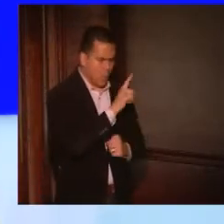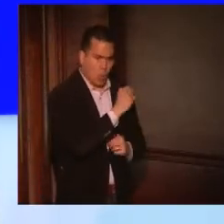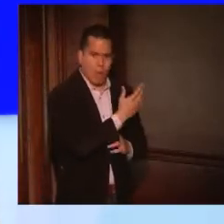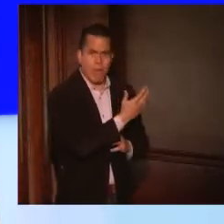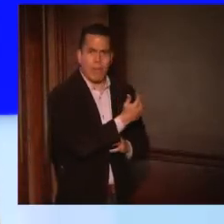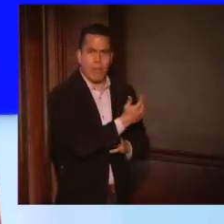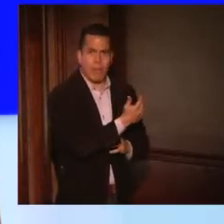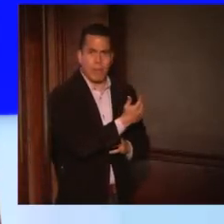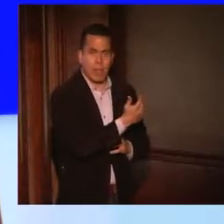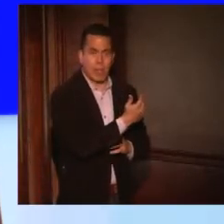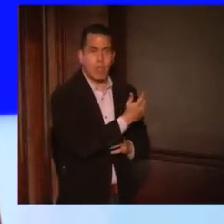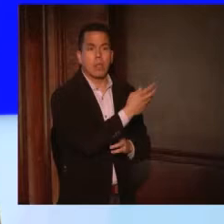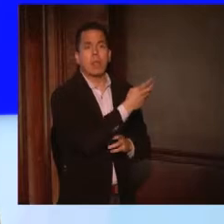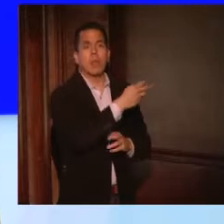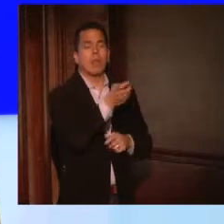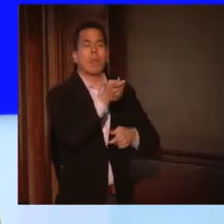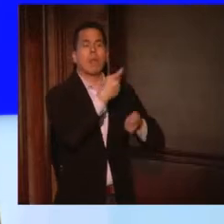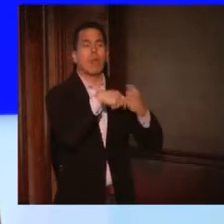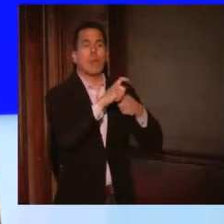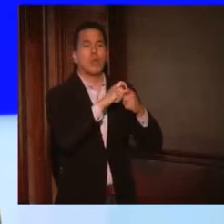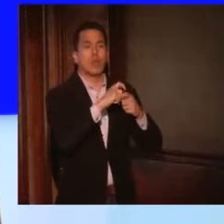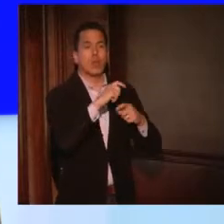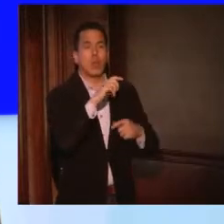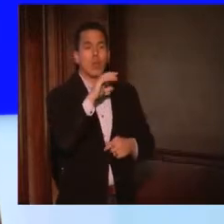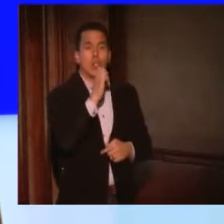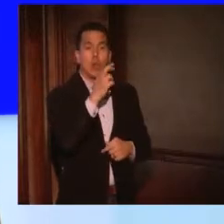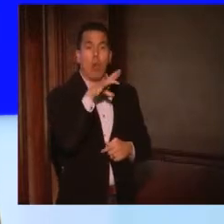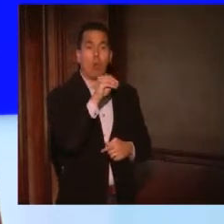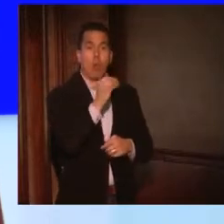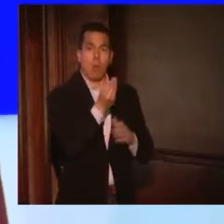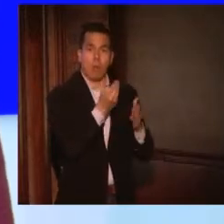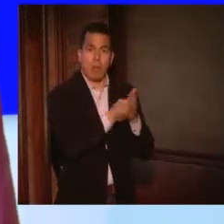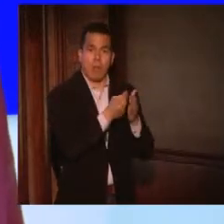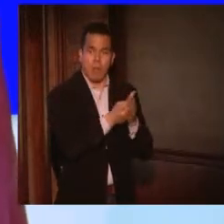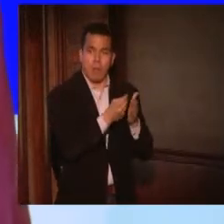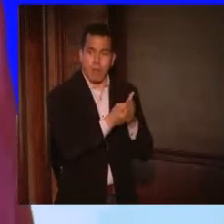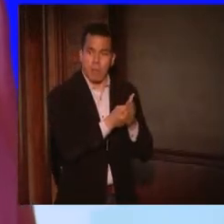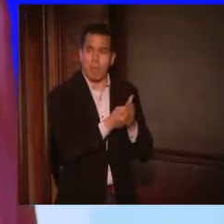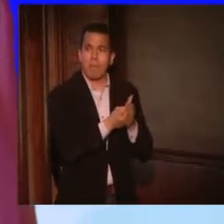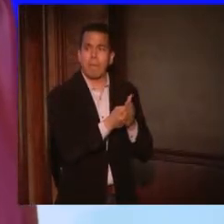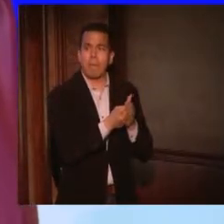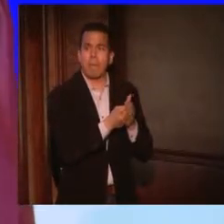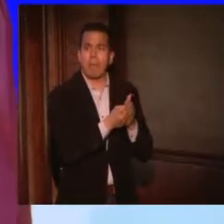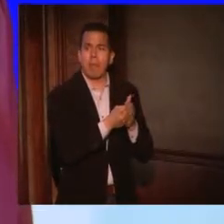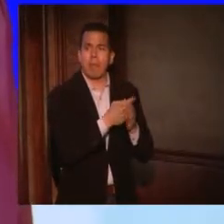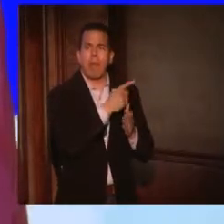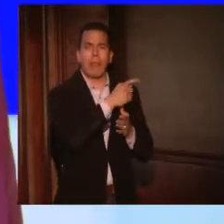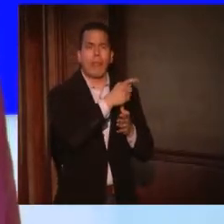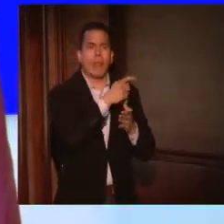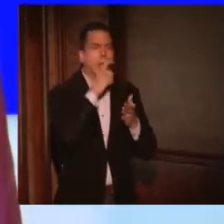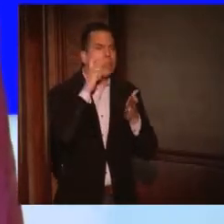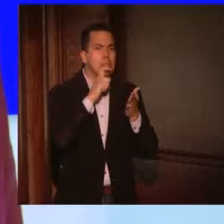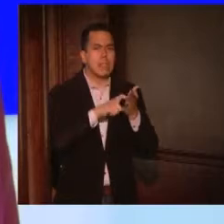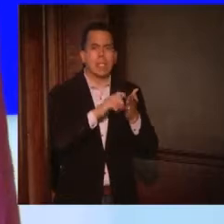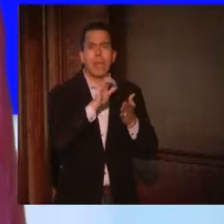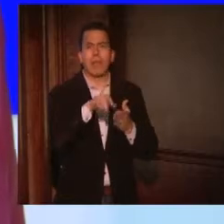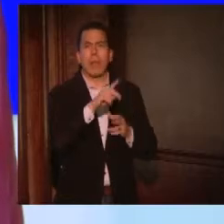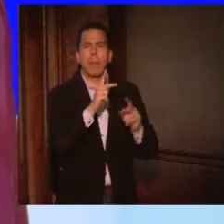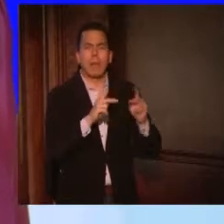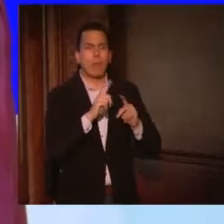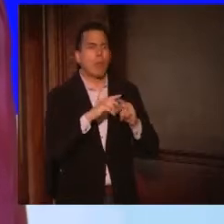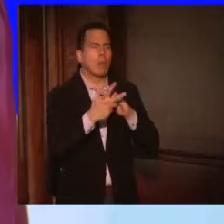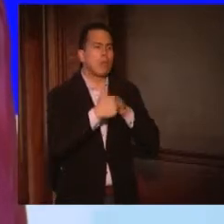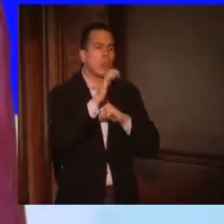to Europe. And they telling me the stories that how those mafia that they're taking these people, they're taking their jewelries, their